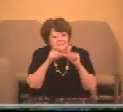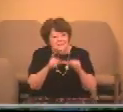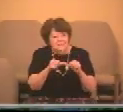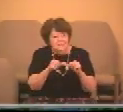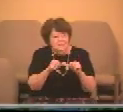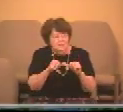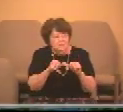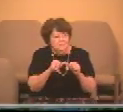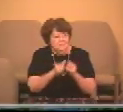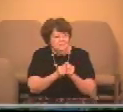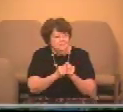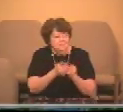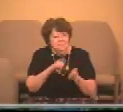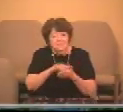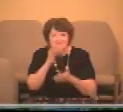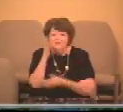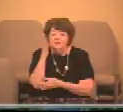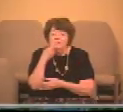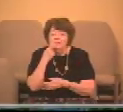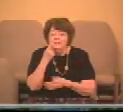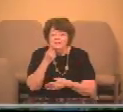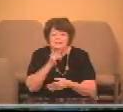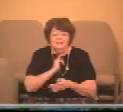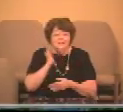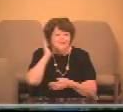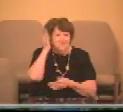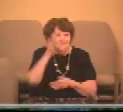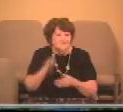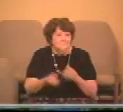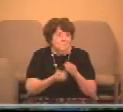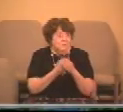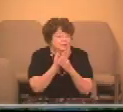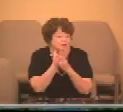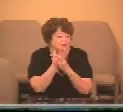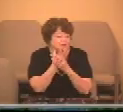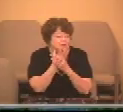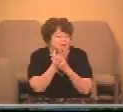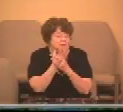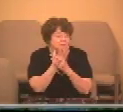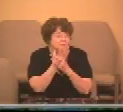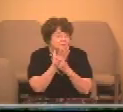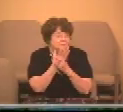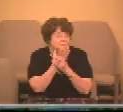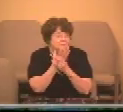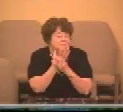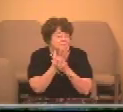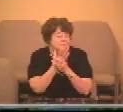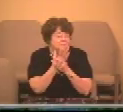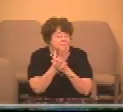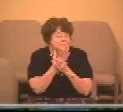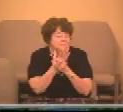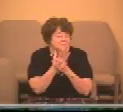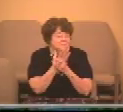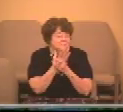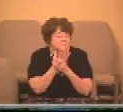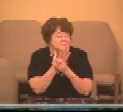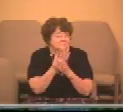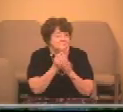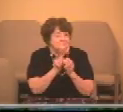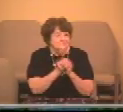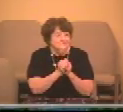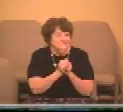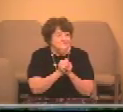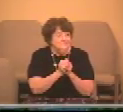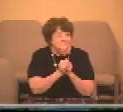grow, this tree says. Even if I have to grow out over the water and in completely different